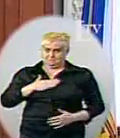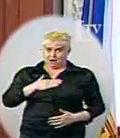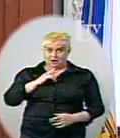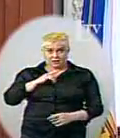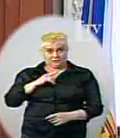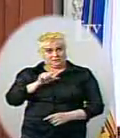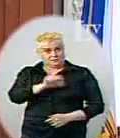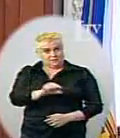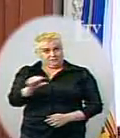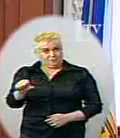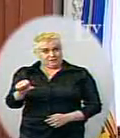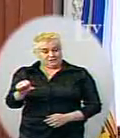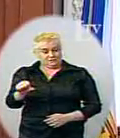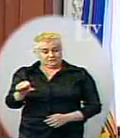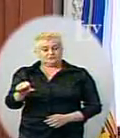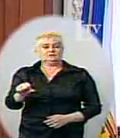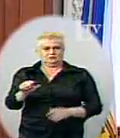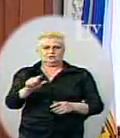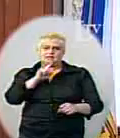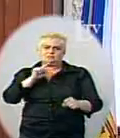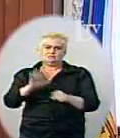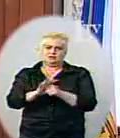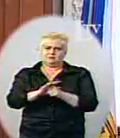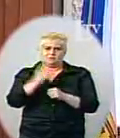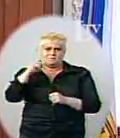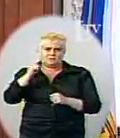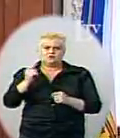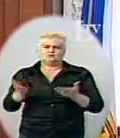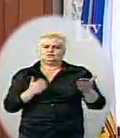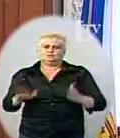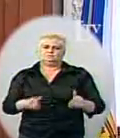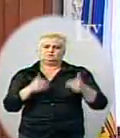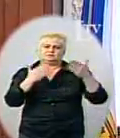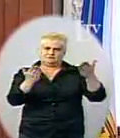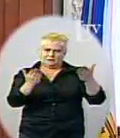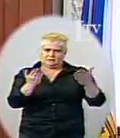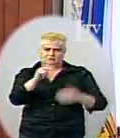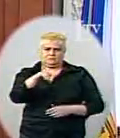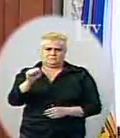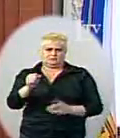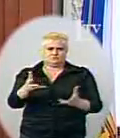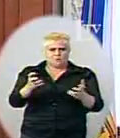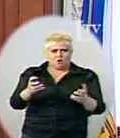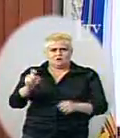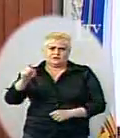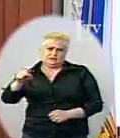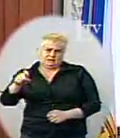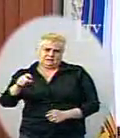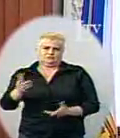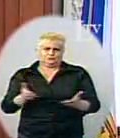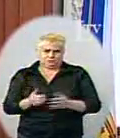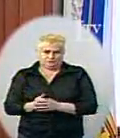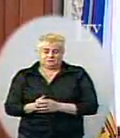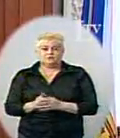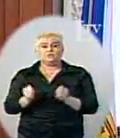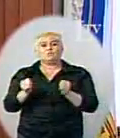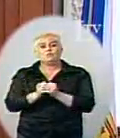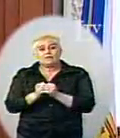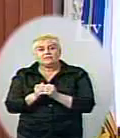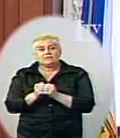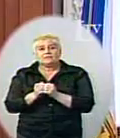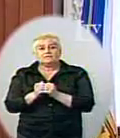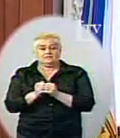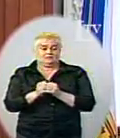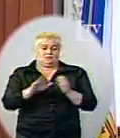Nova Scotians want and need, while at the same time making the improvements necessary to deliver those